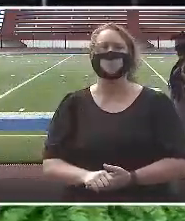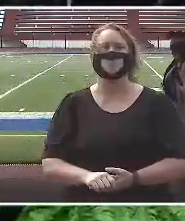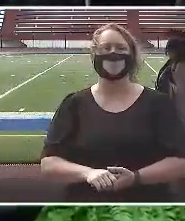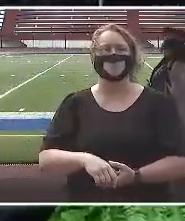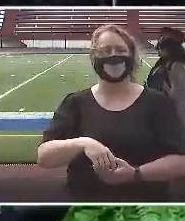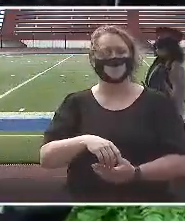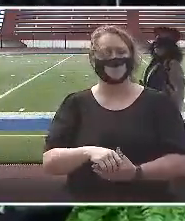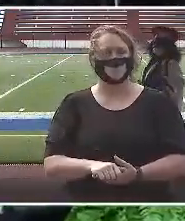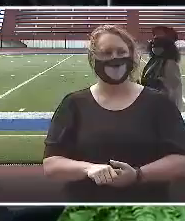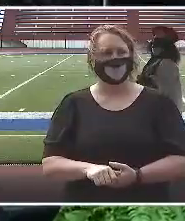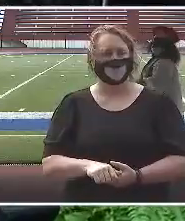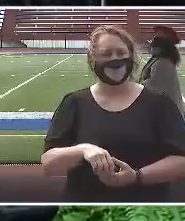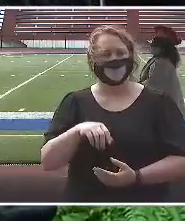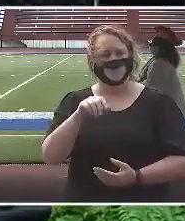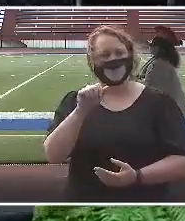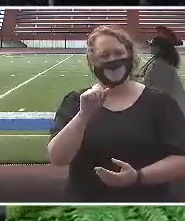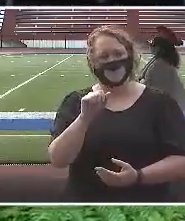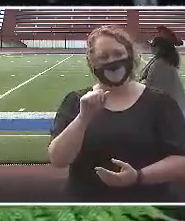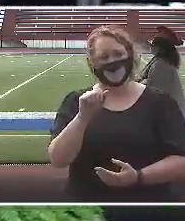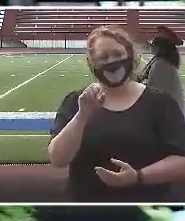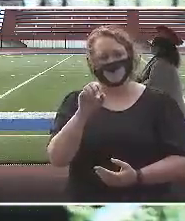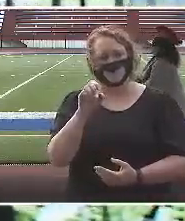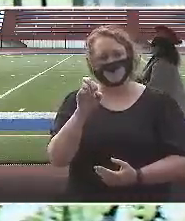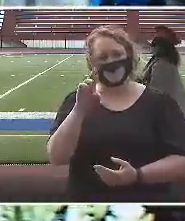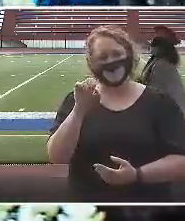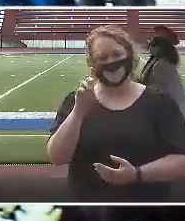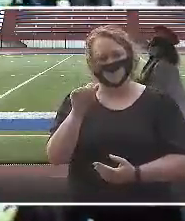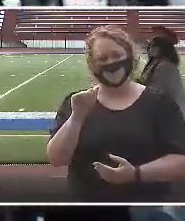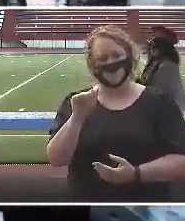Estrella Guzman Reyes.